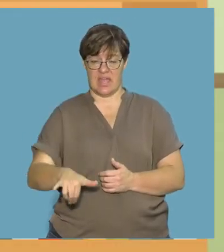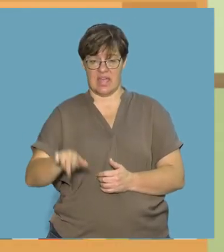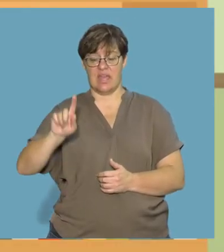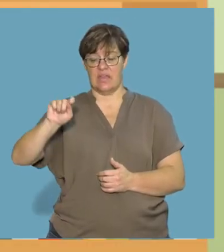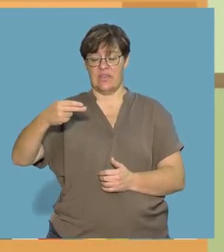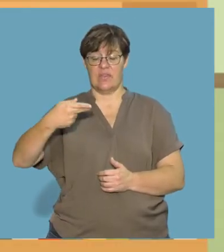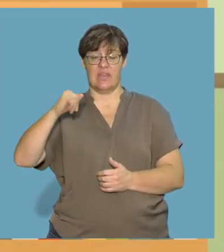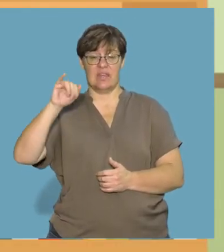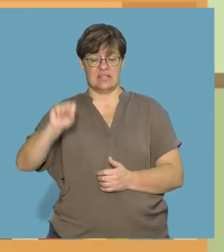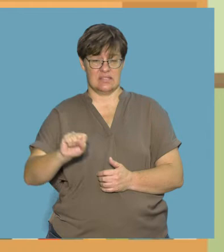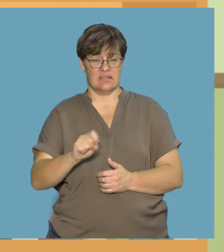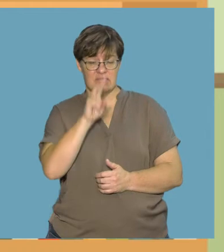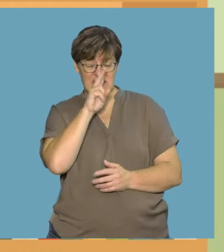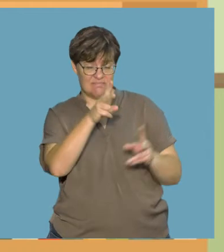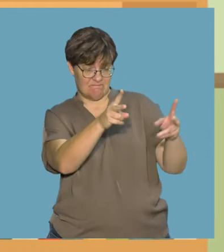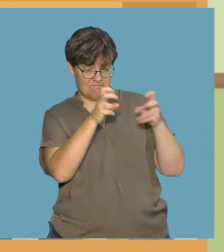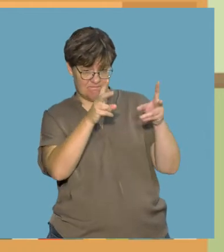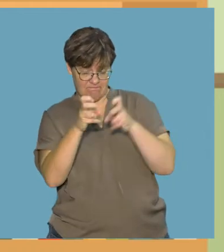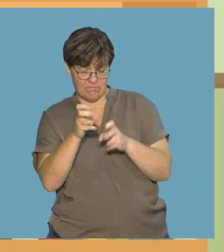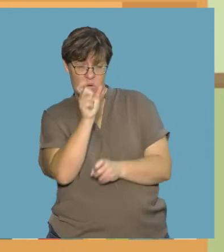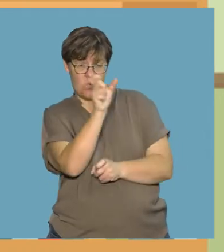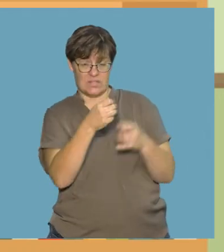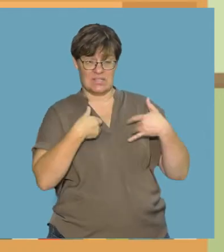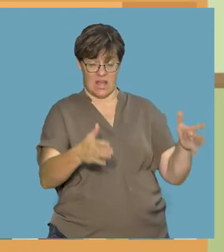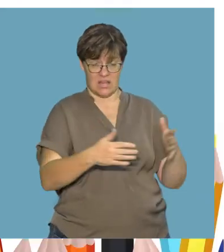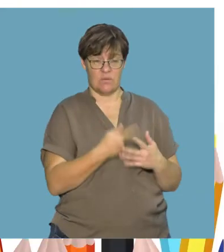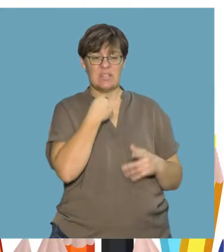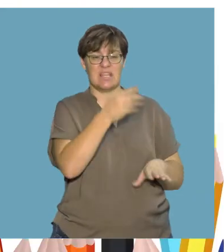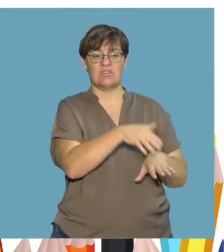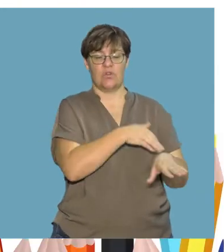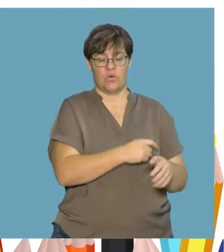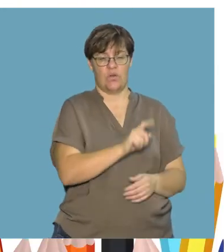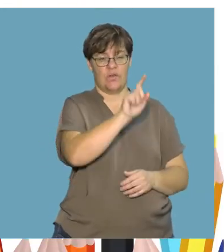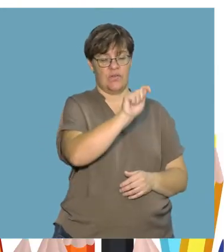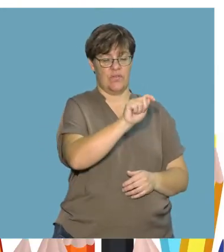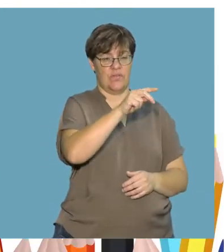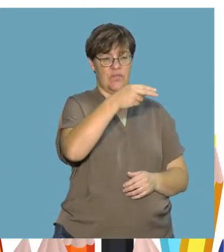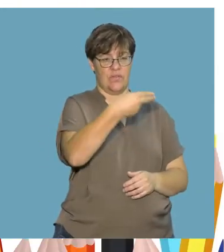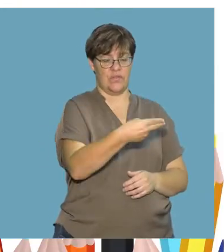the sound at the beginning? Let me say the words again slowly. The,